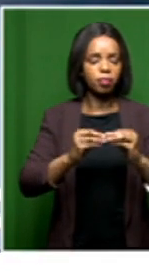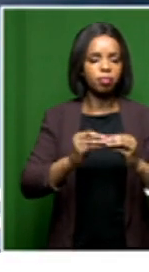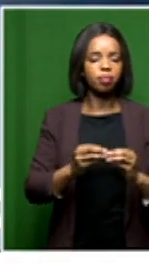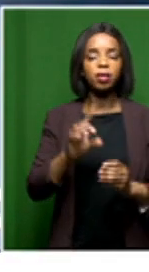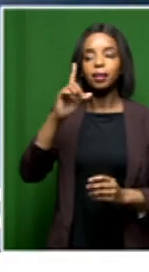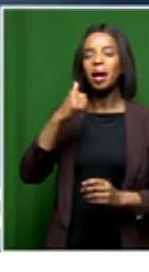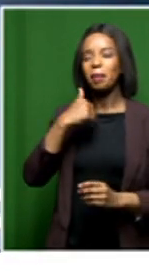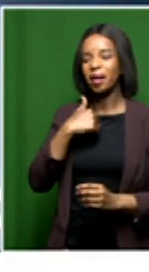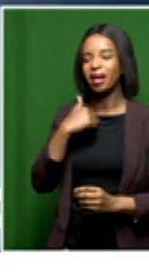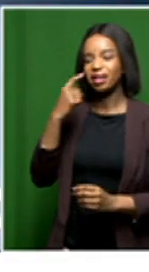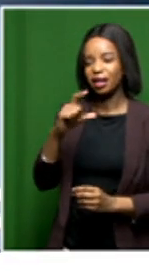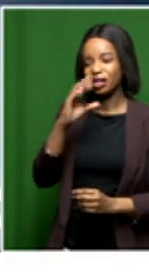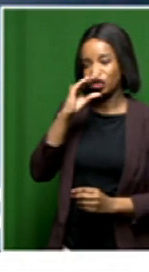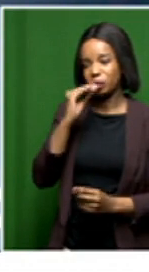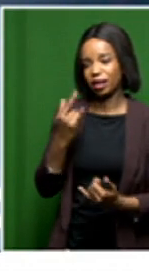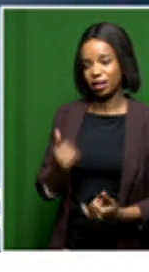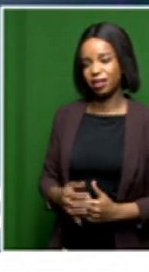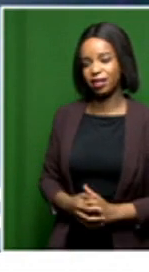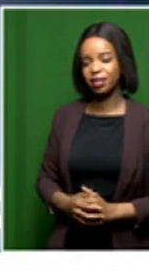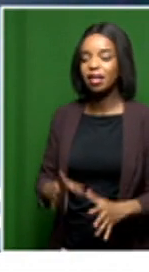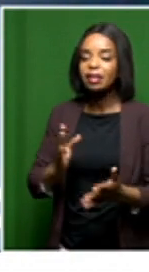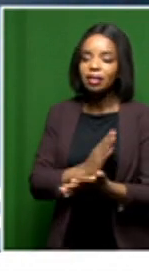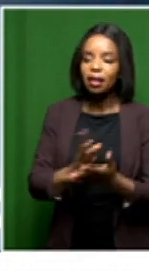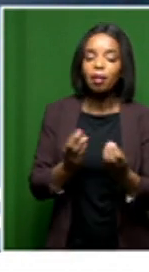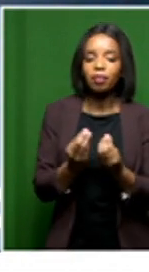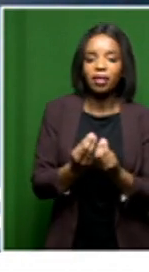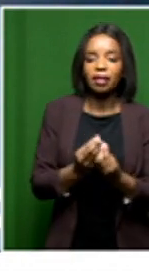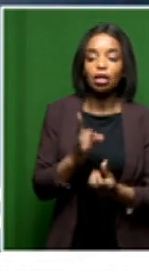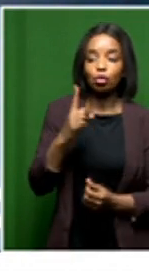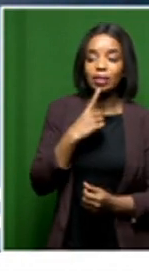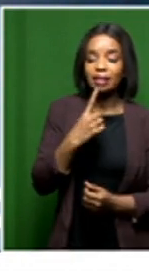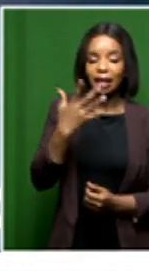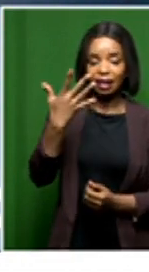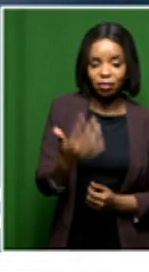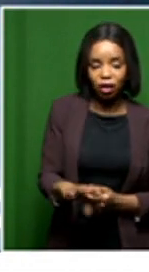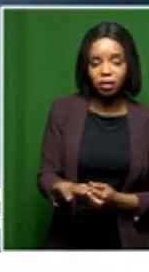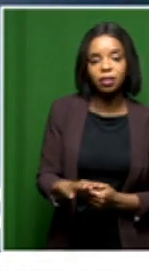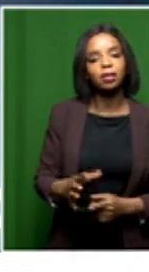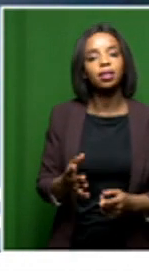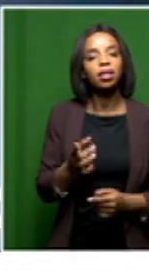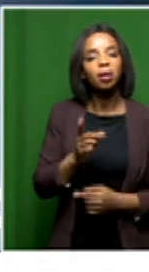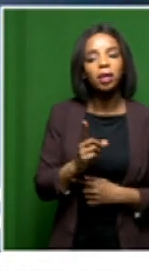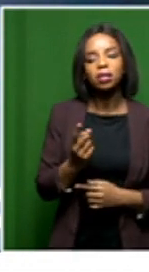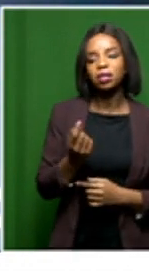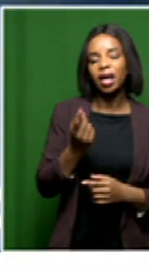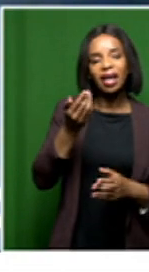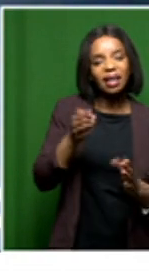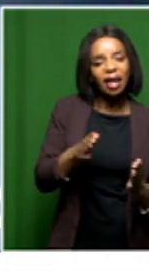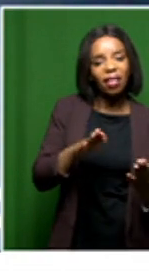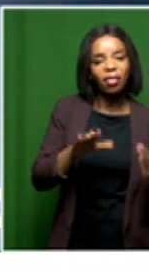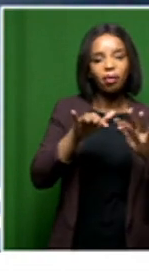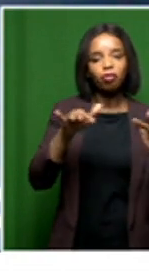chance to speak. So when we look at some of the things that you've said, I mean, the drop in the death toll over the last few years and